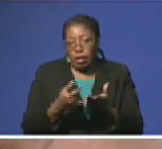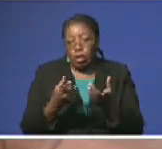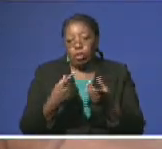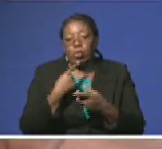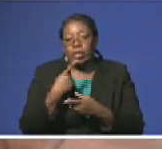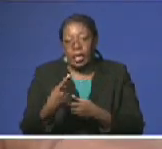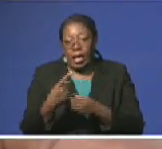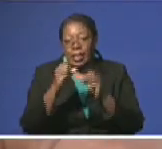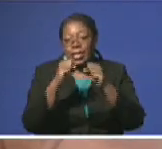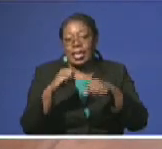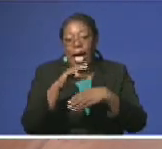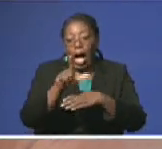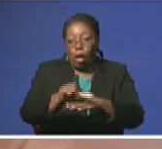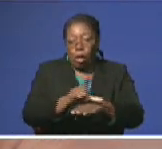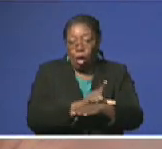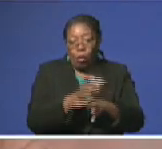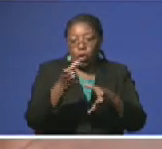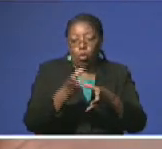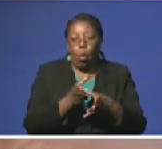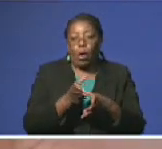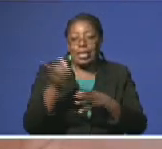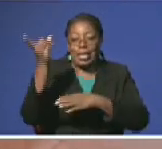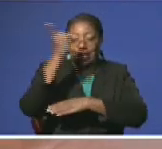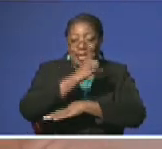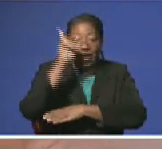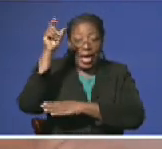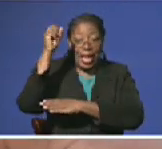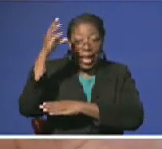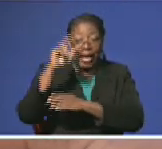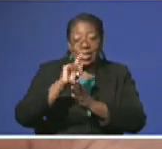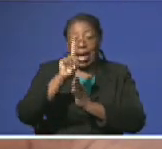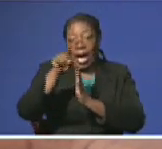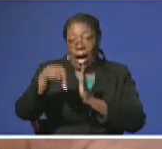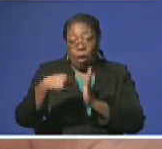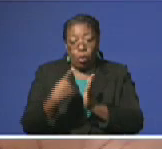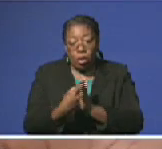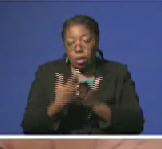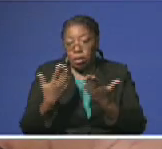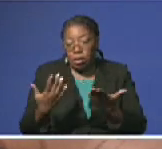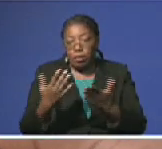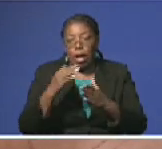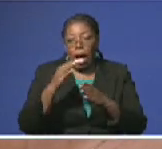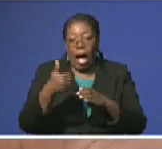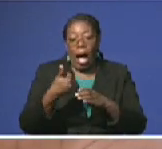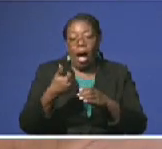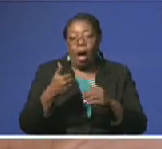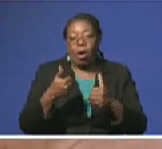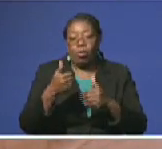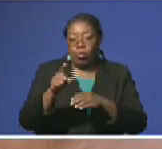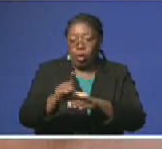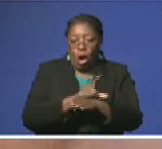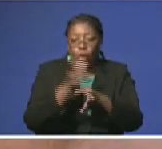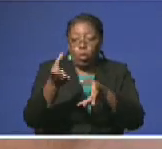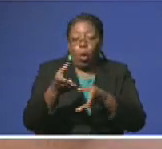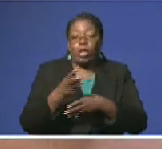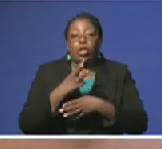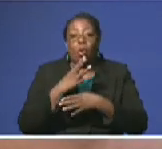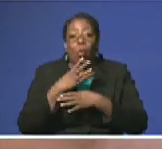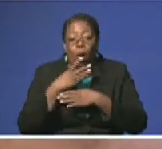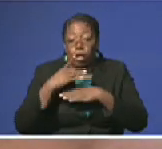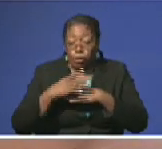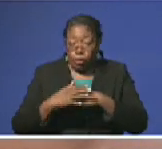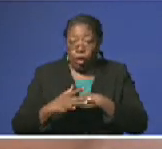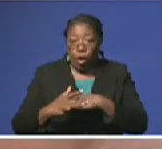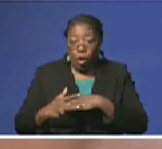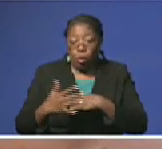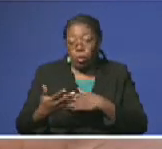tell the system how long we want the day length hours to be, how long we want the water to run, how long to have the lights